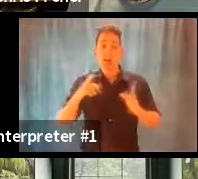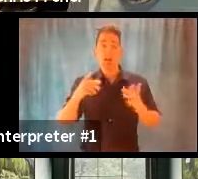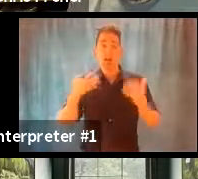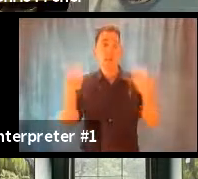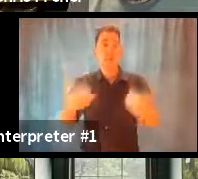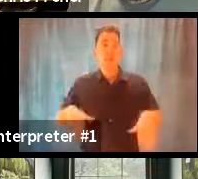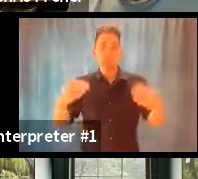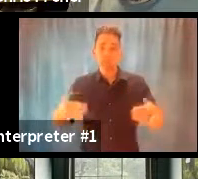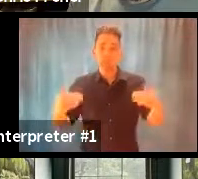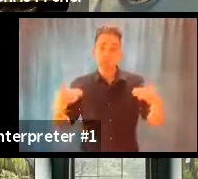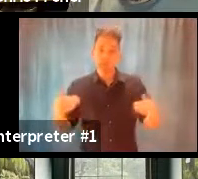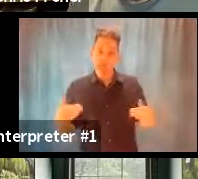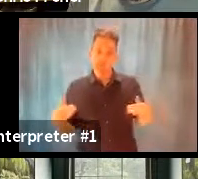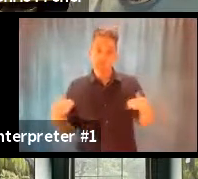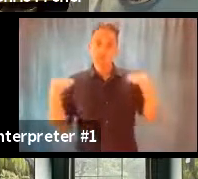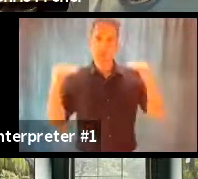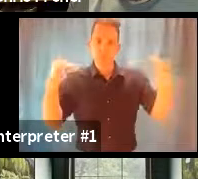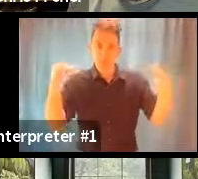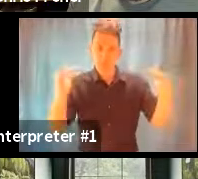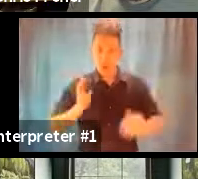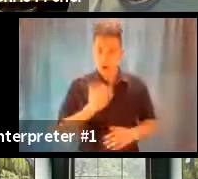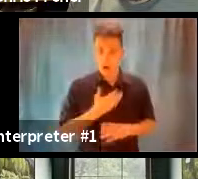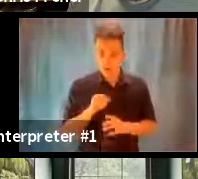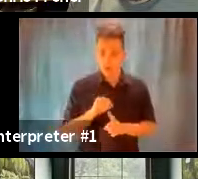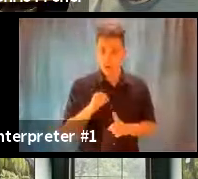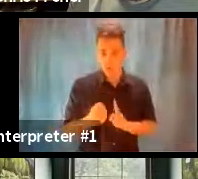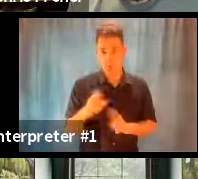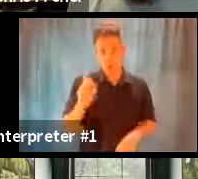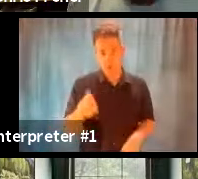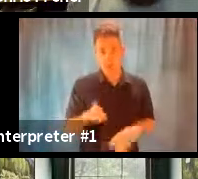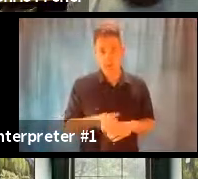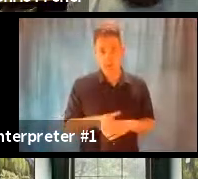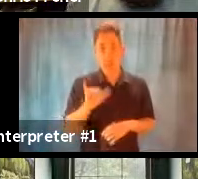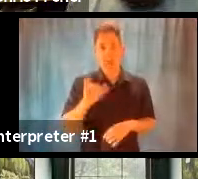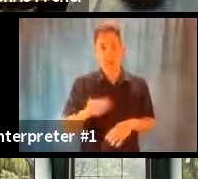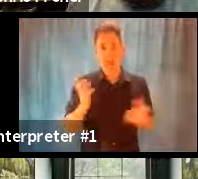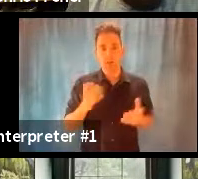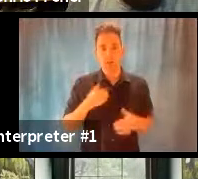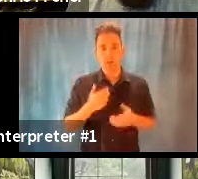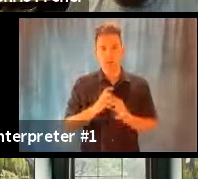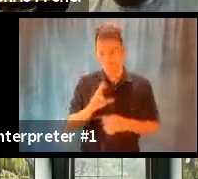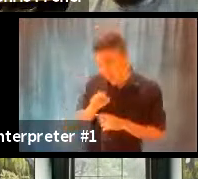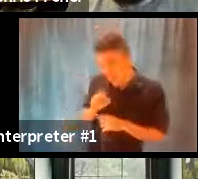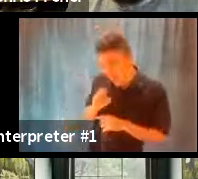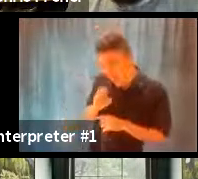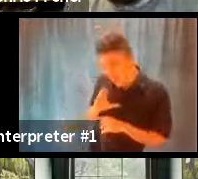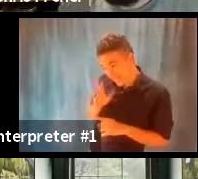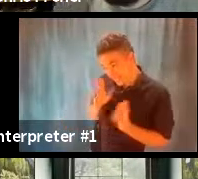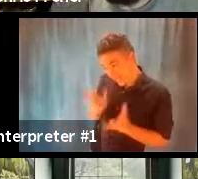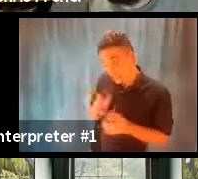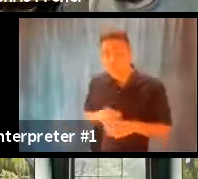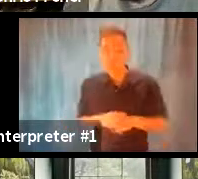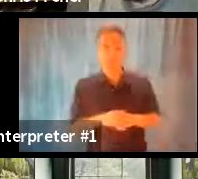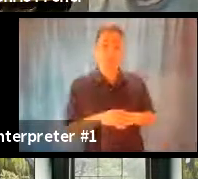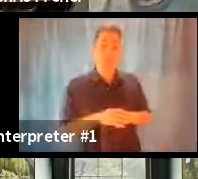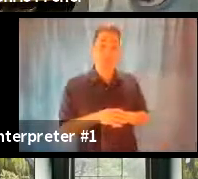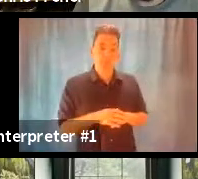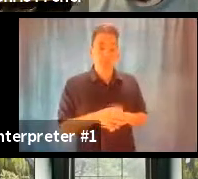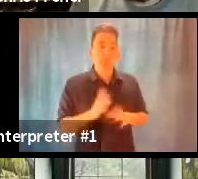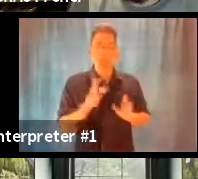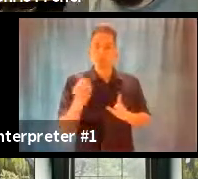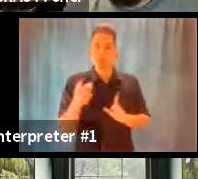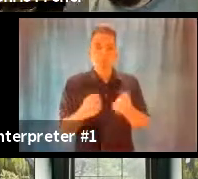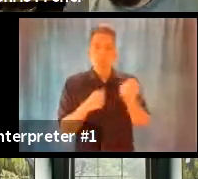situation. That is what I'm saying. 30 seconds. But to